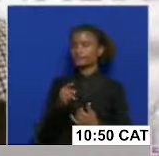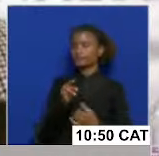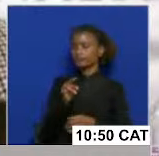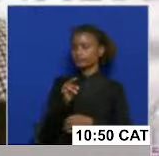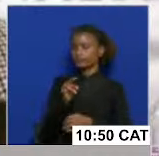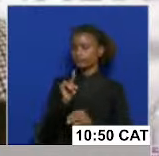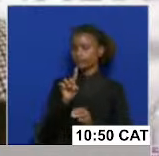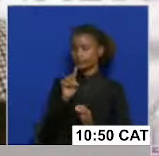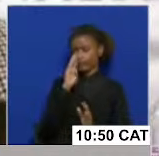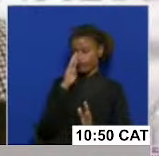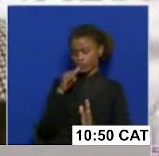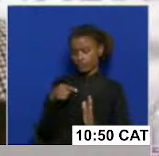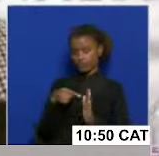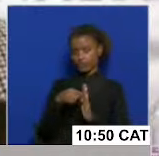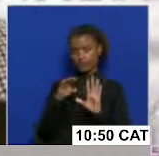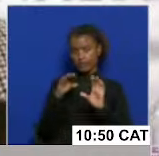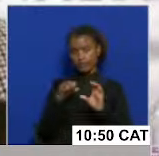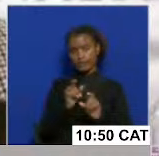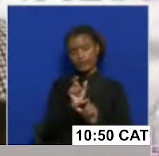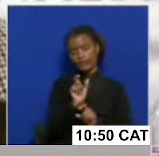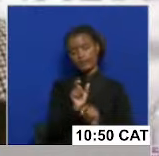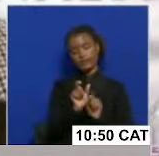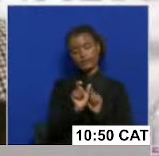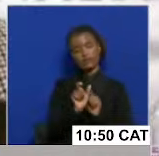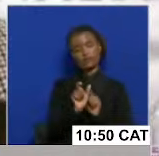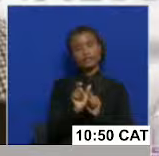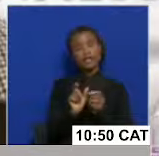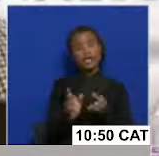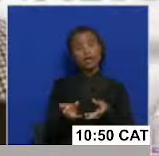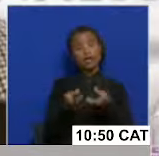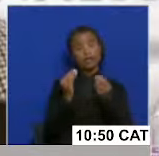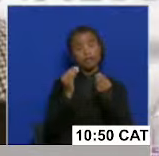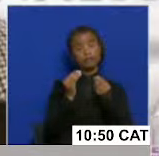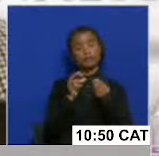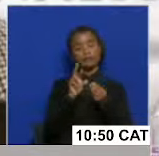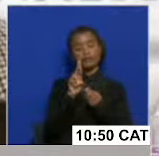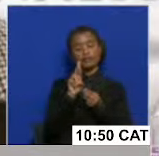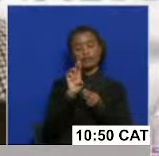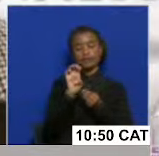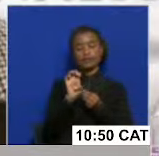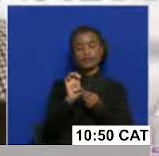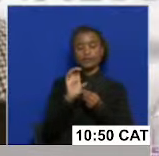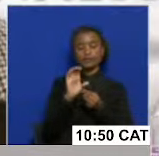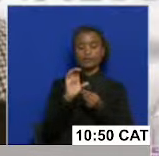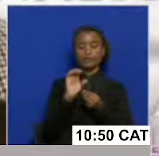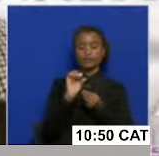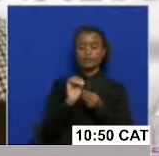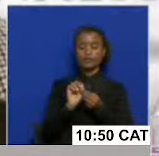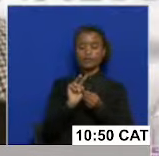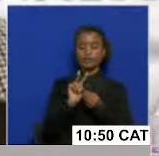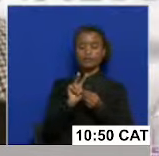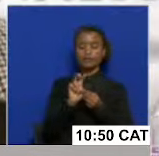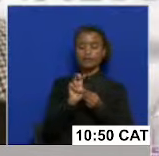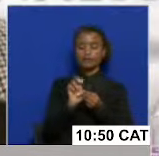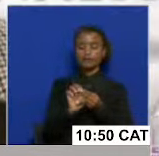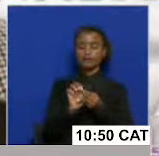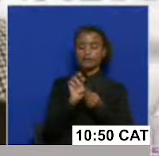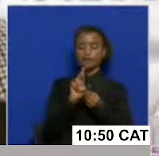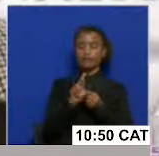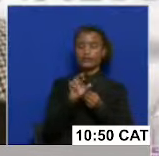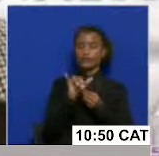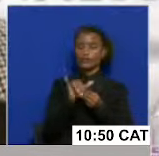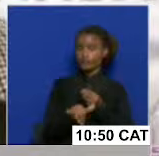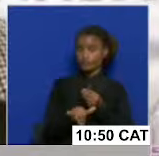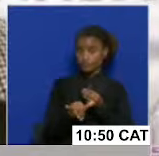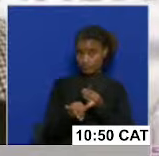In the last sentence there of that paragraph, Officer Mackenzie says the call was received from a JMPD